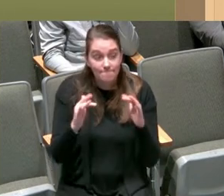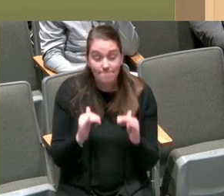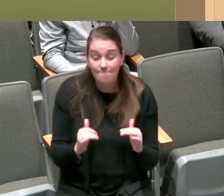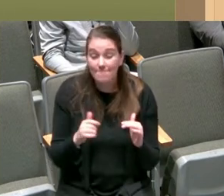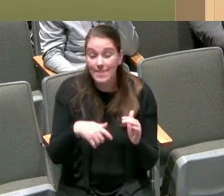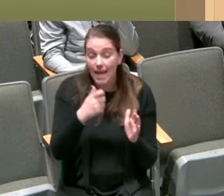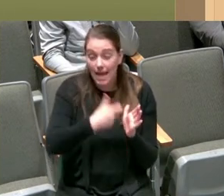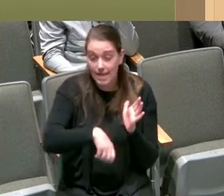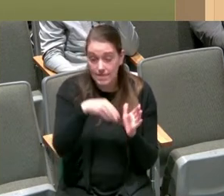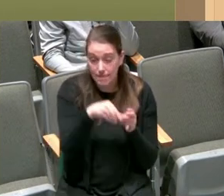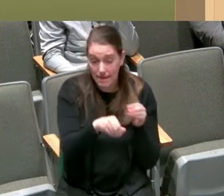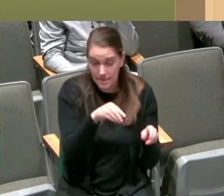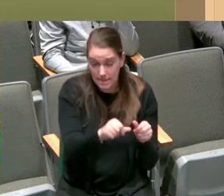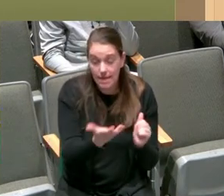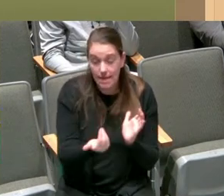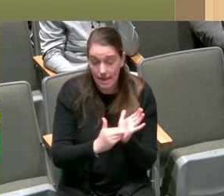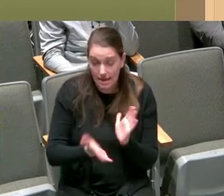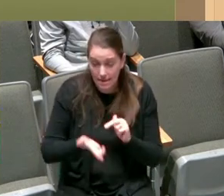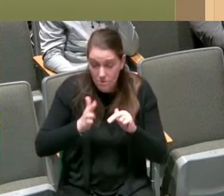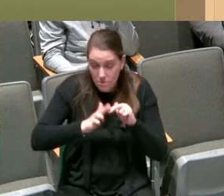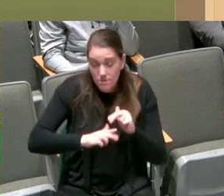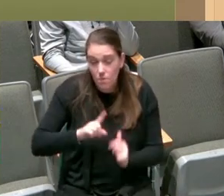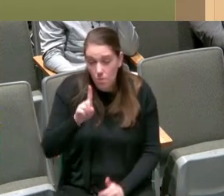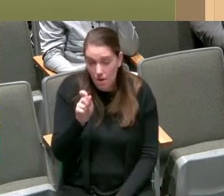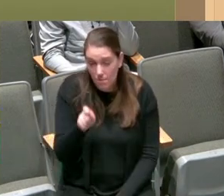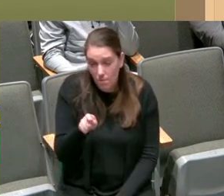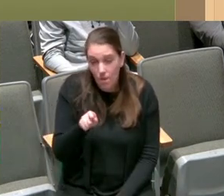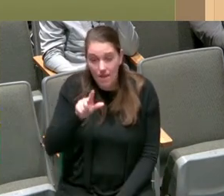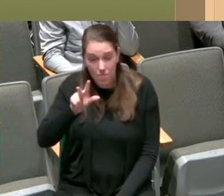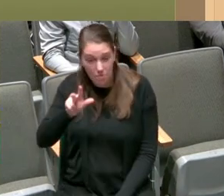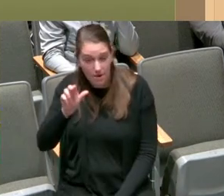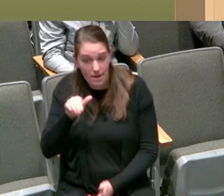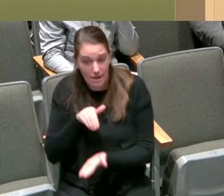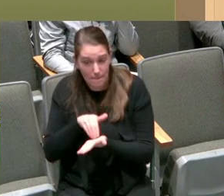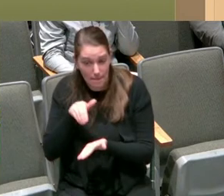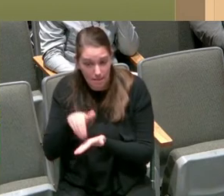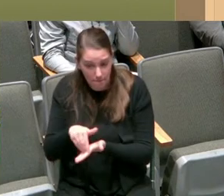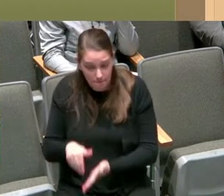expenses again the increase is 1.3 million